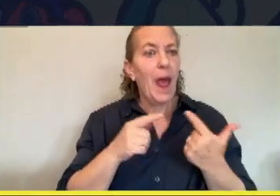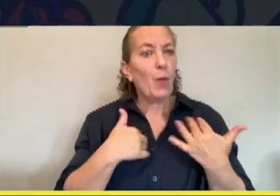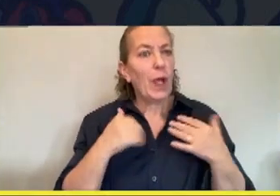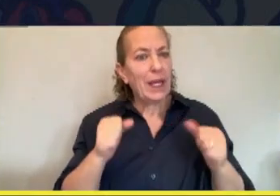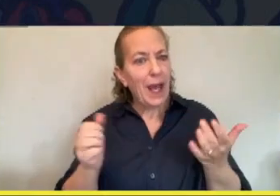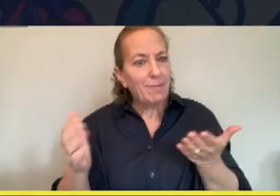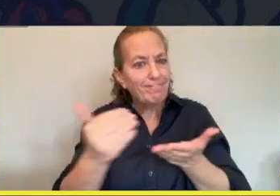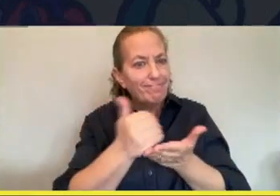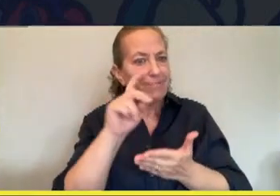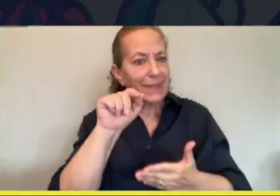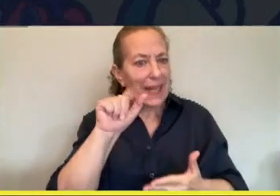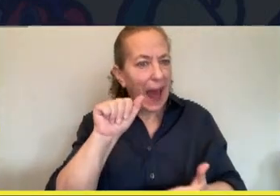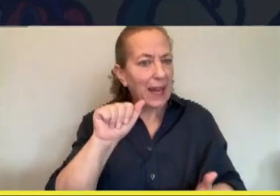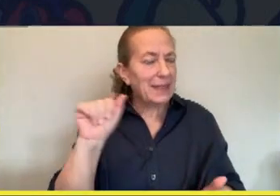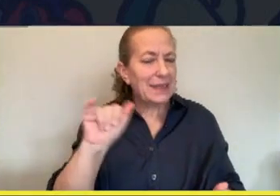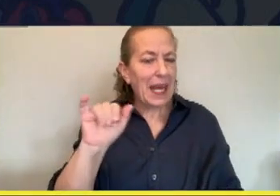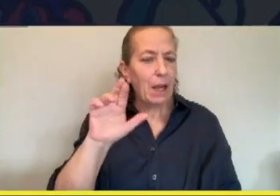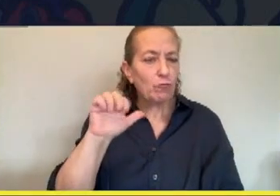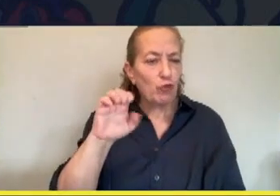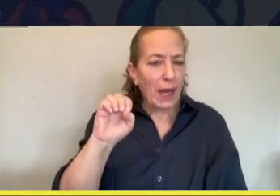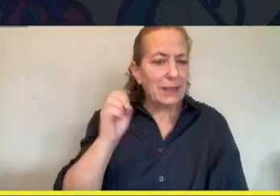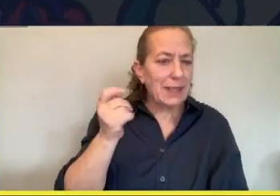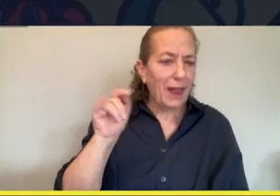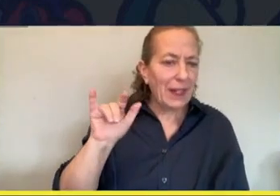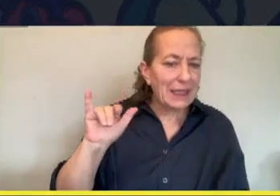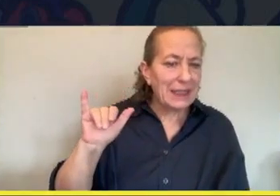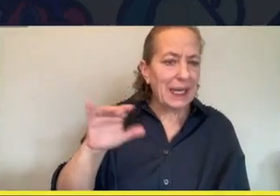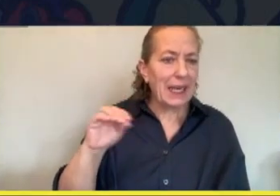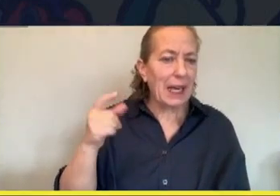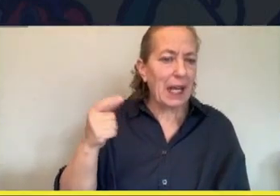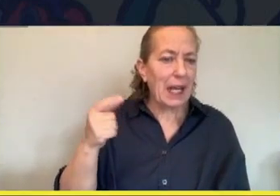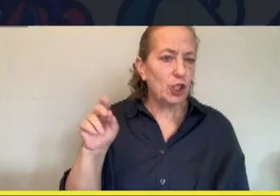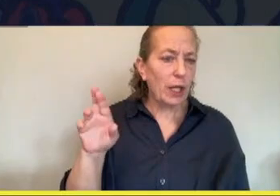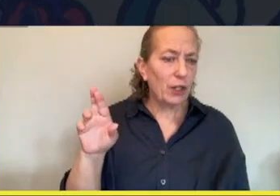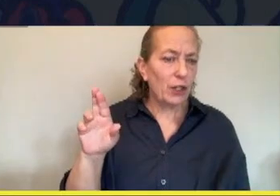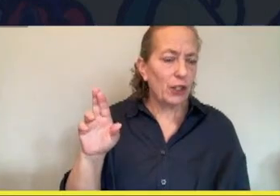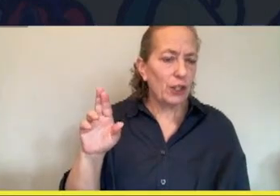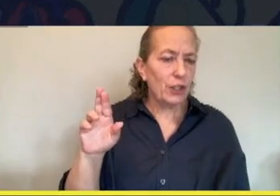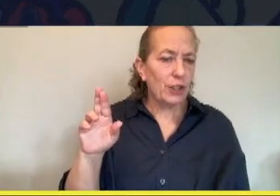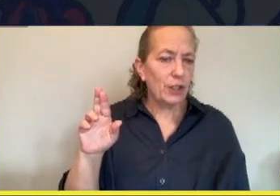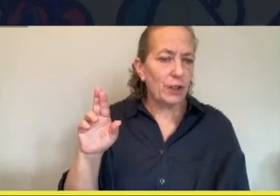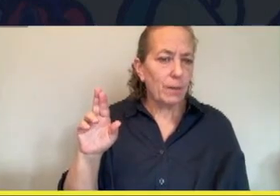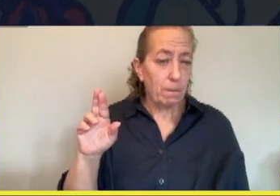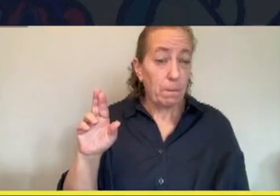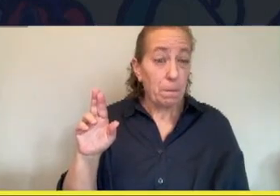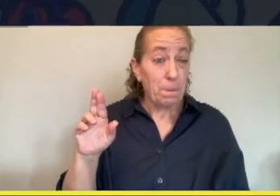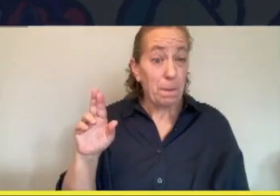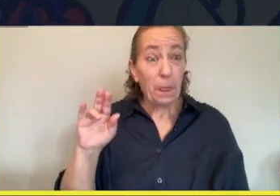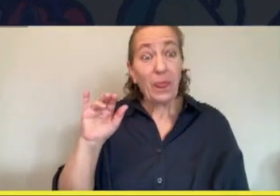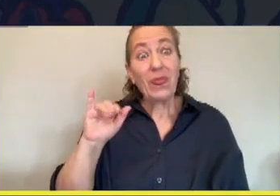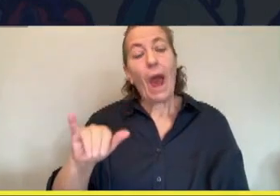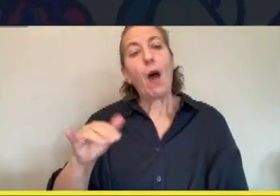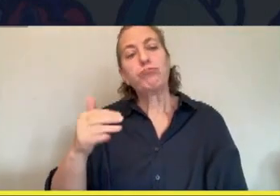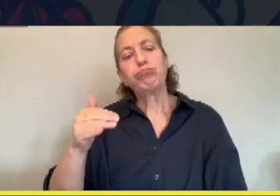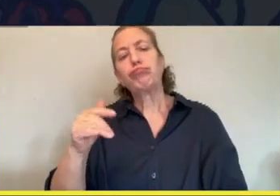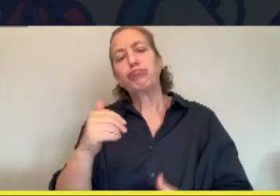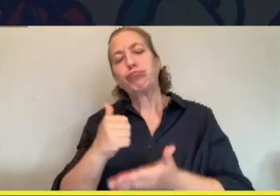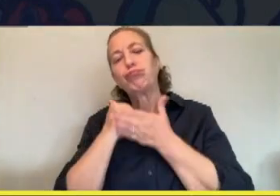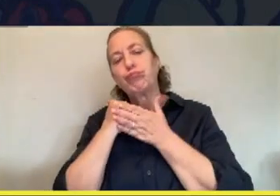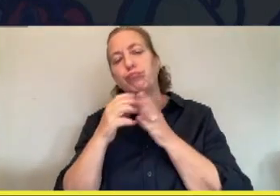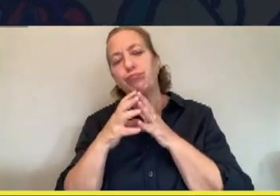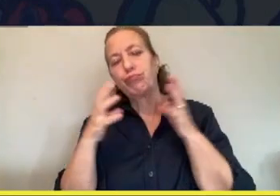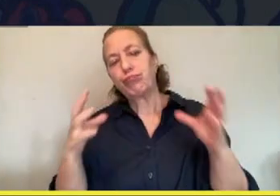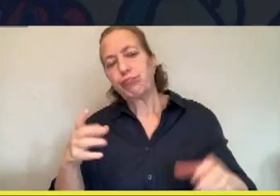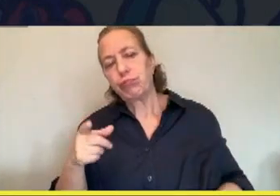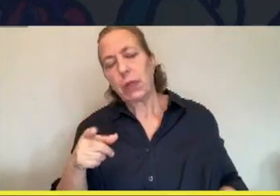race, ethnicity, gender. So that will be very helpful, because otherwise, as they say, if you can't measure